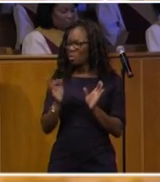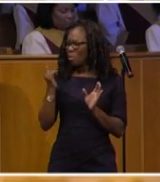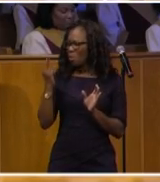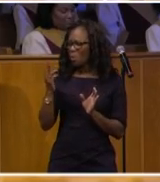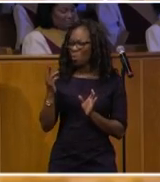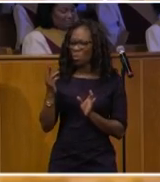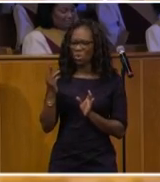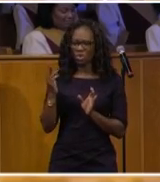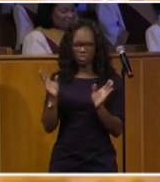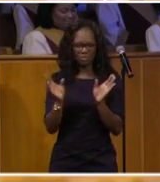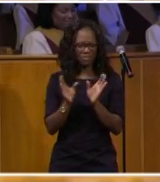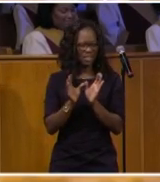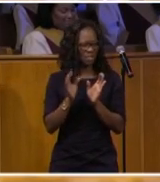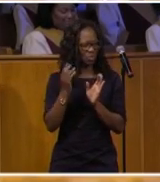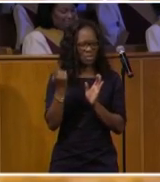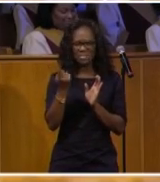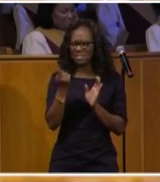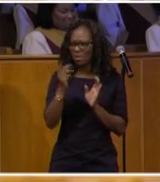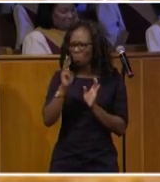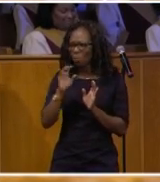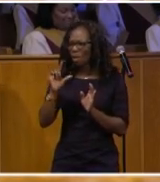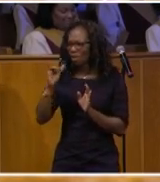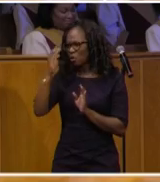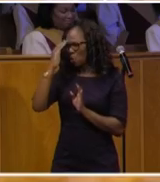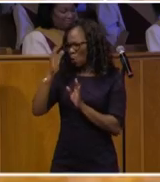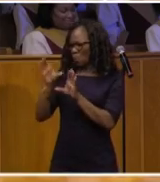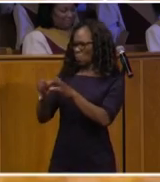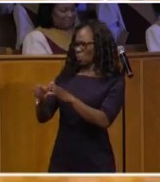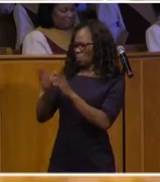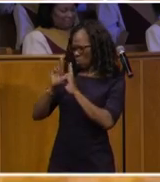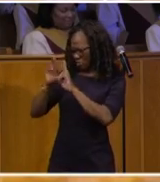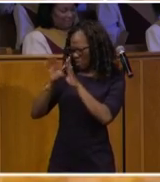some well-known group